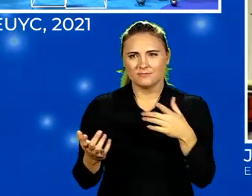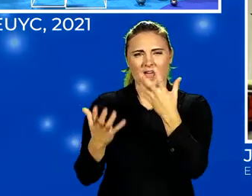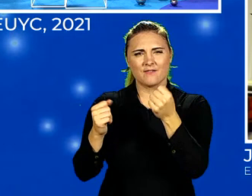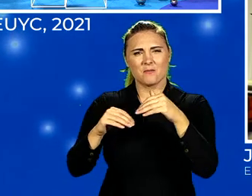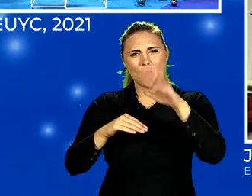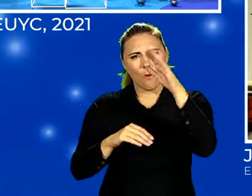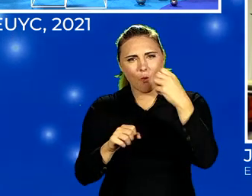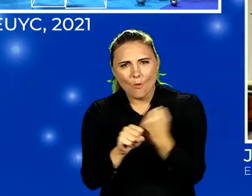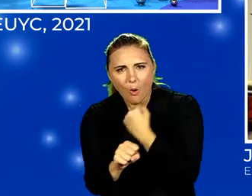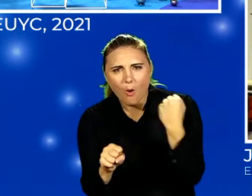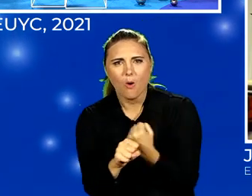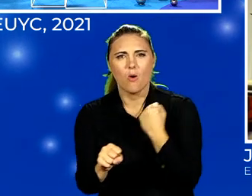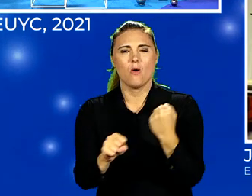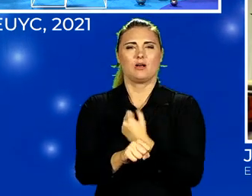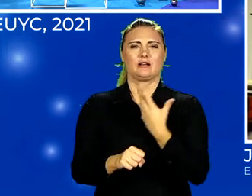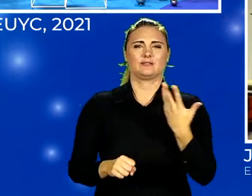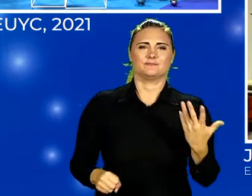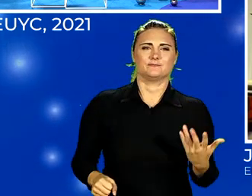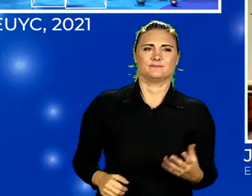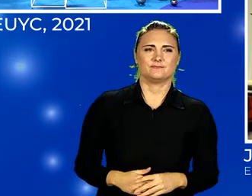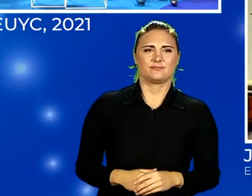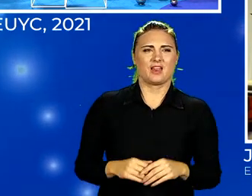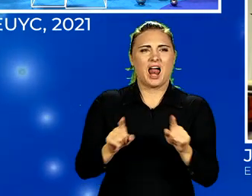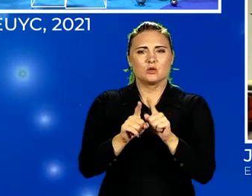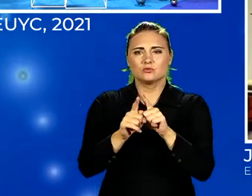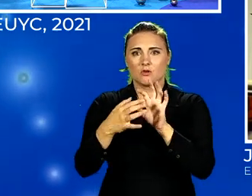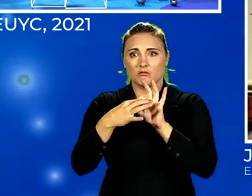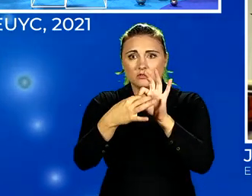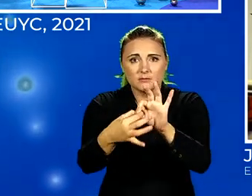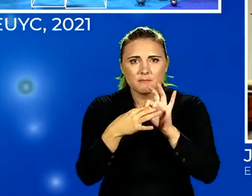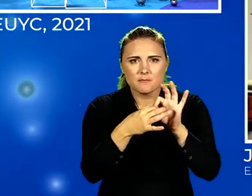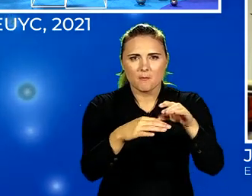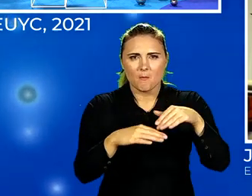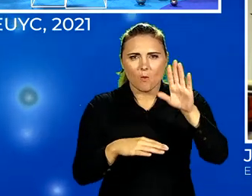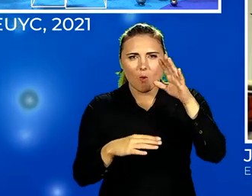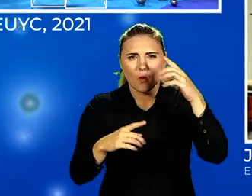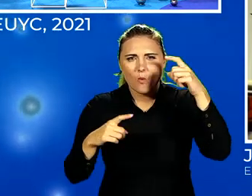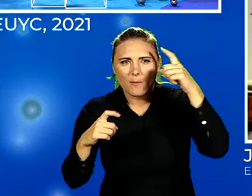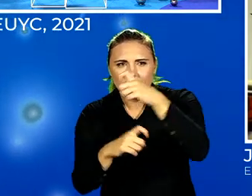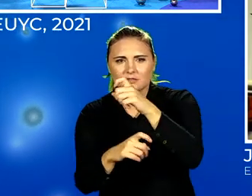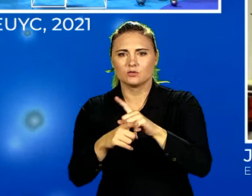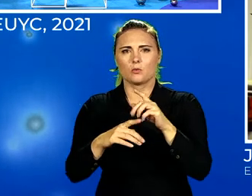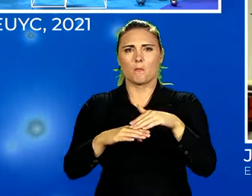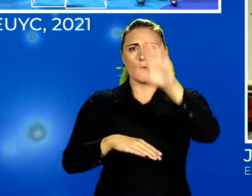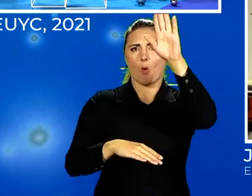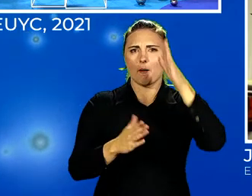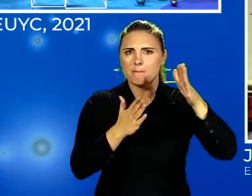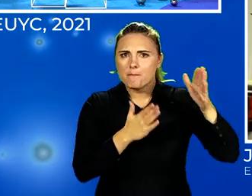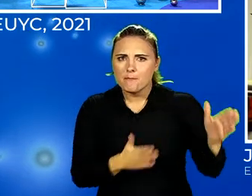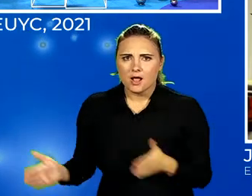you know, participate, and often you have to take a full day for preparations, and